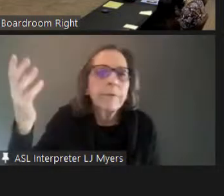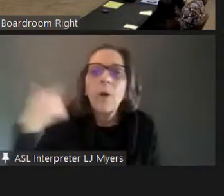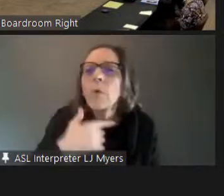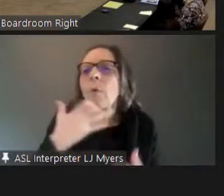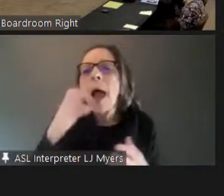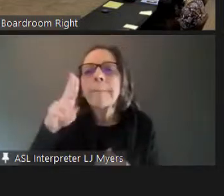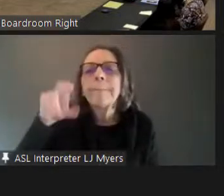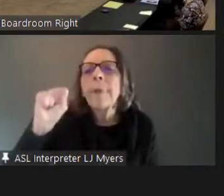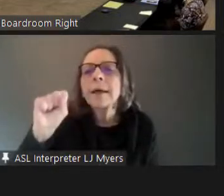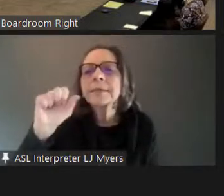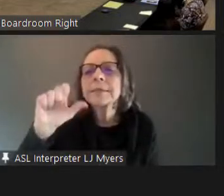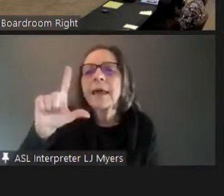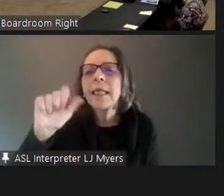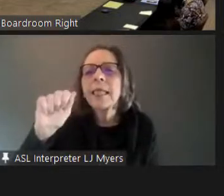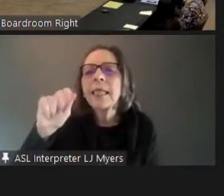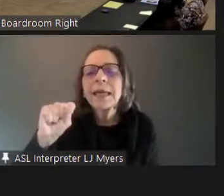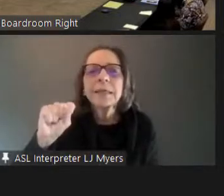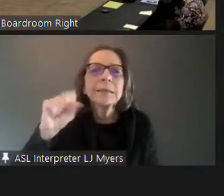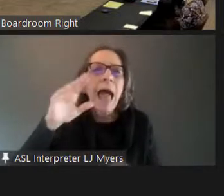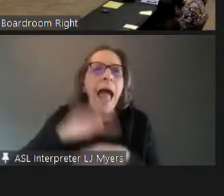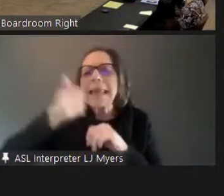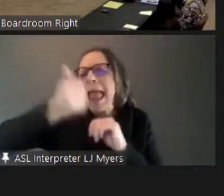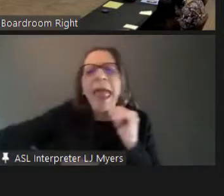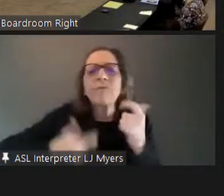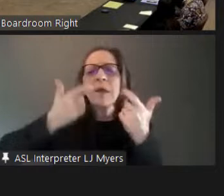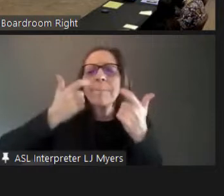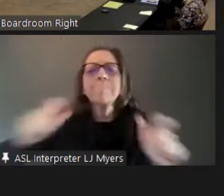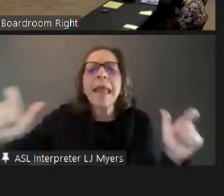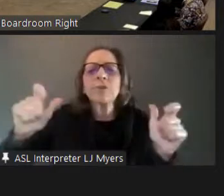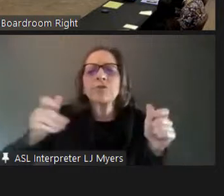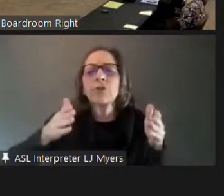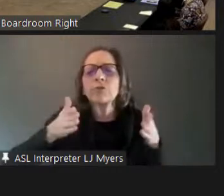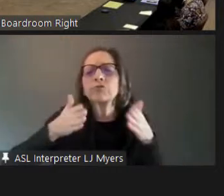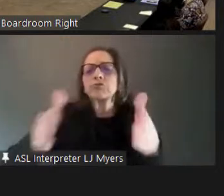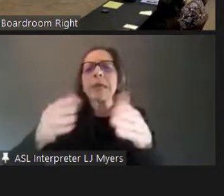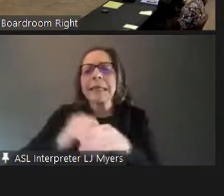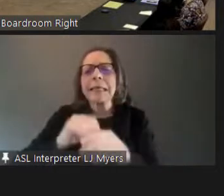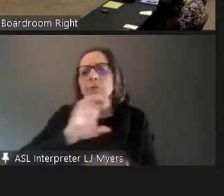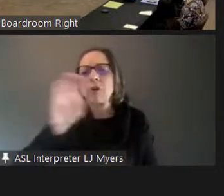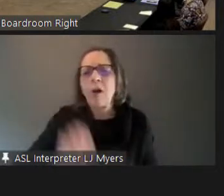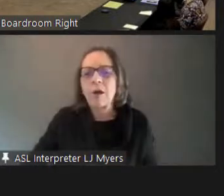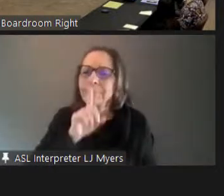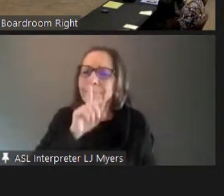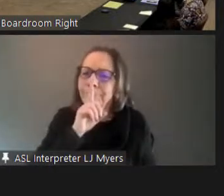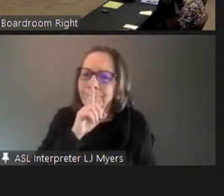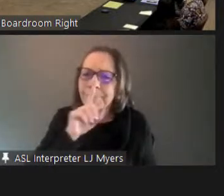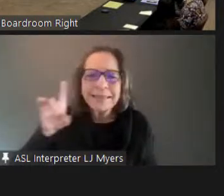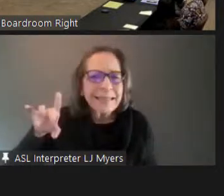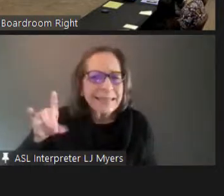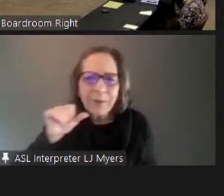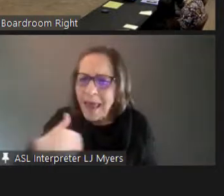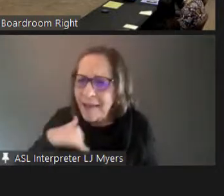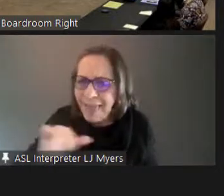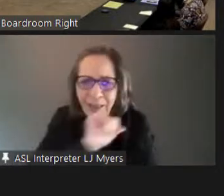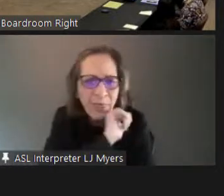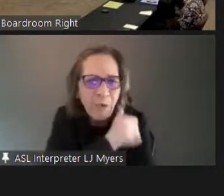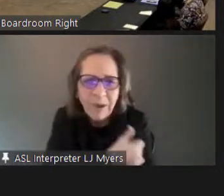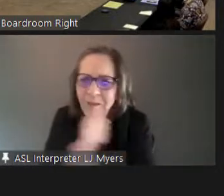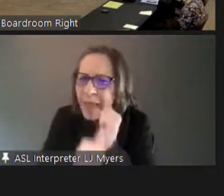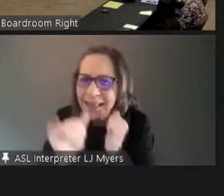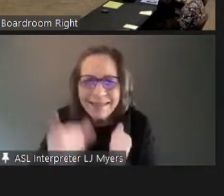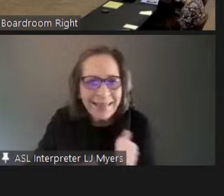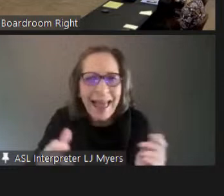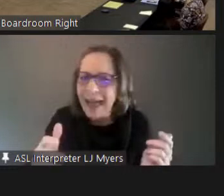bus lanes on, for example, bus lanes on every major thoroughfare in the city of Chicago. CTA doesn't have that authority to do that.